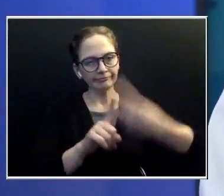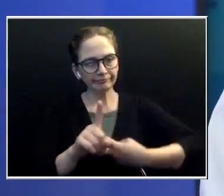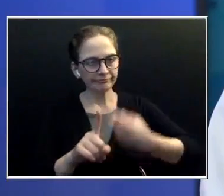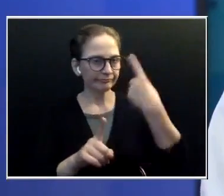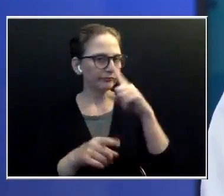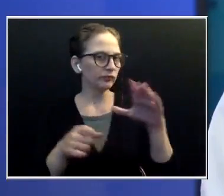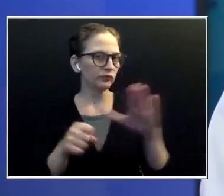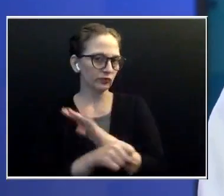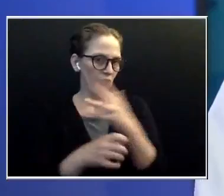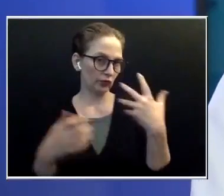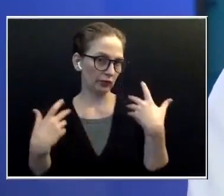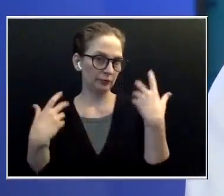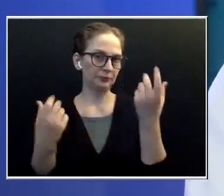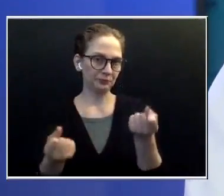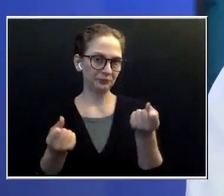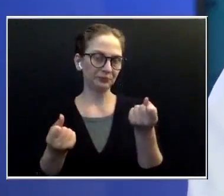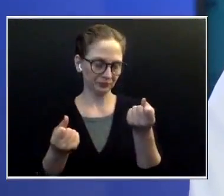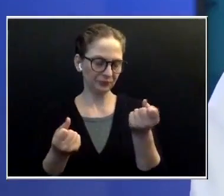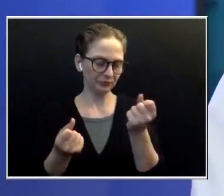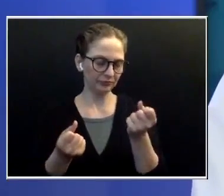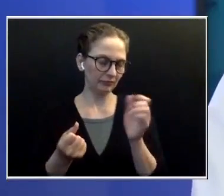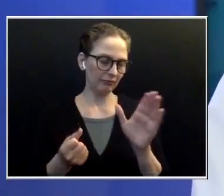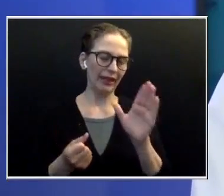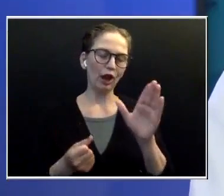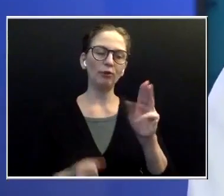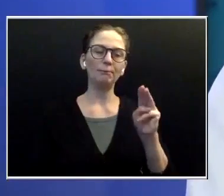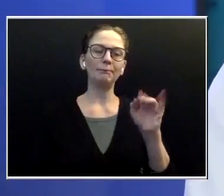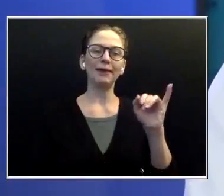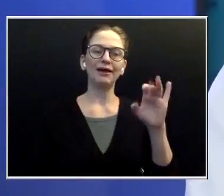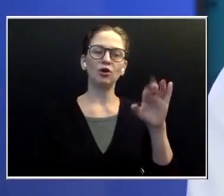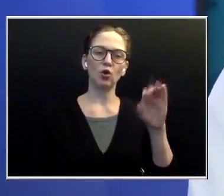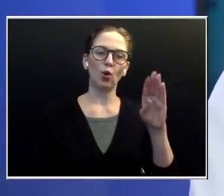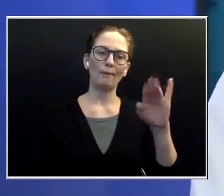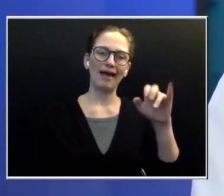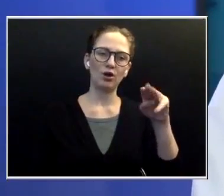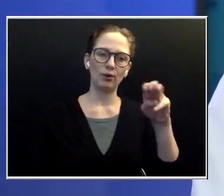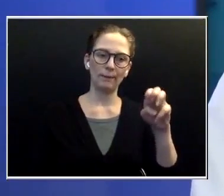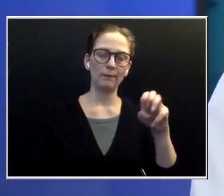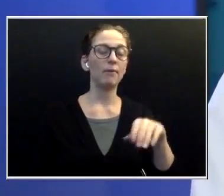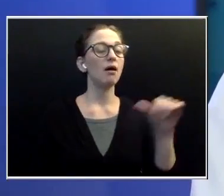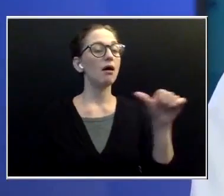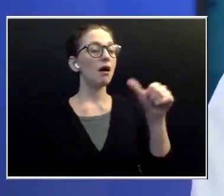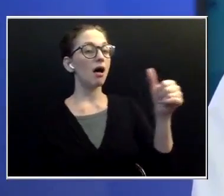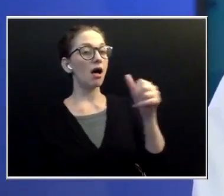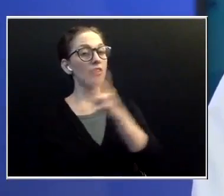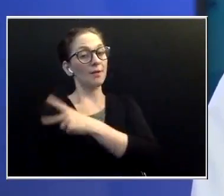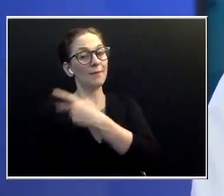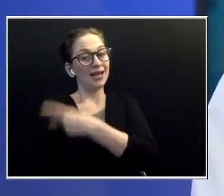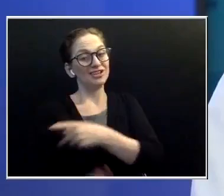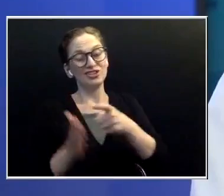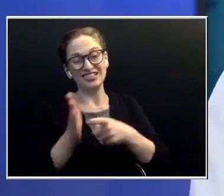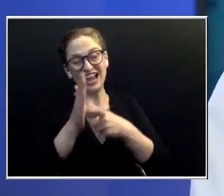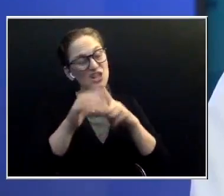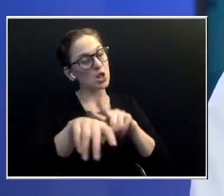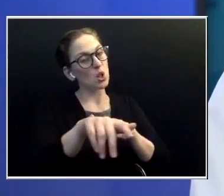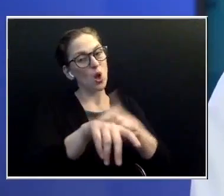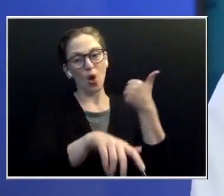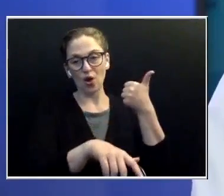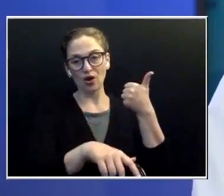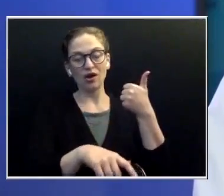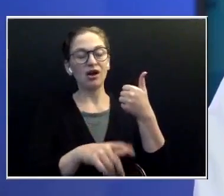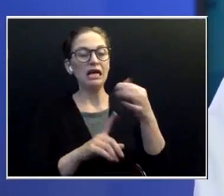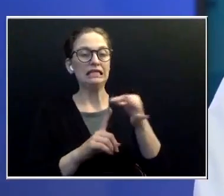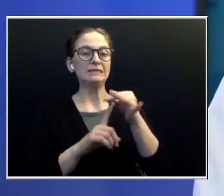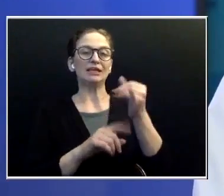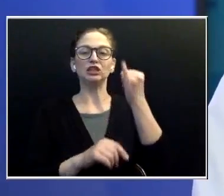original actually microbiome. However, for some patients, it might take longer time, especially for patients who are on long-term antibiotics. So sometimes patients with